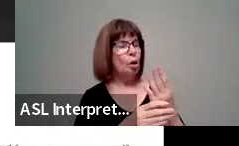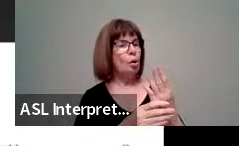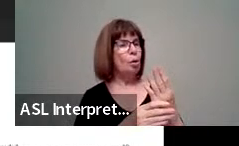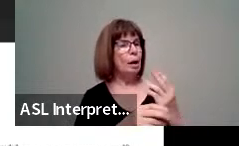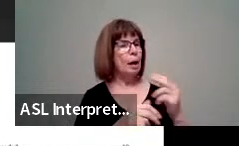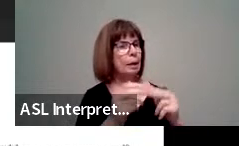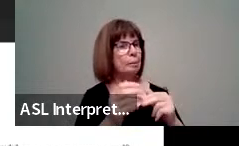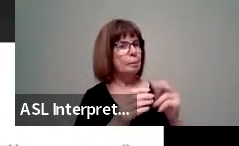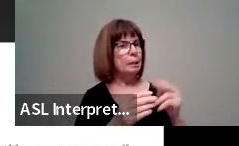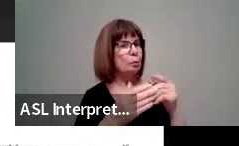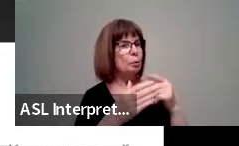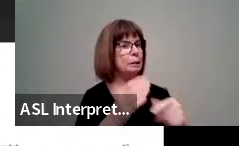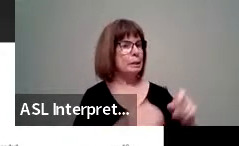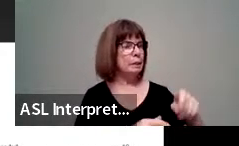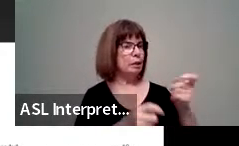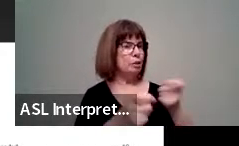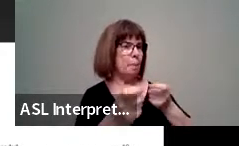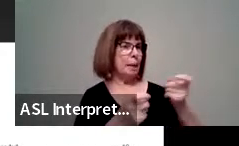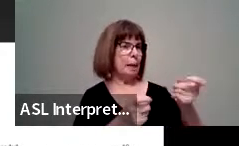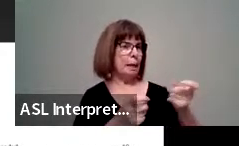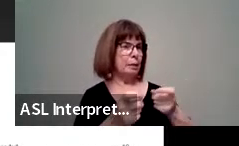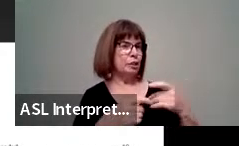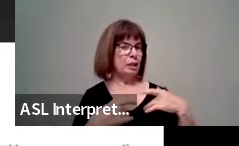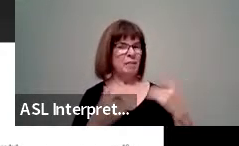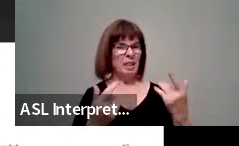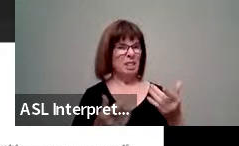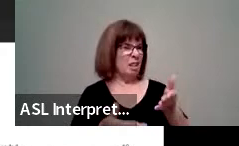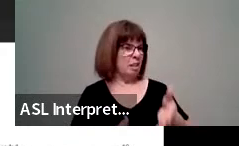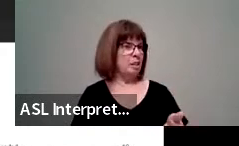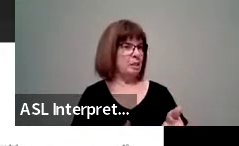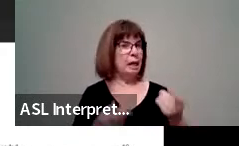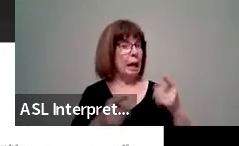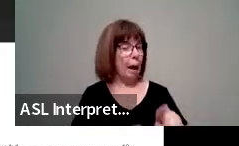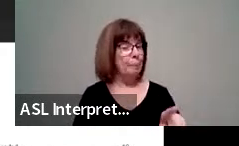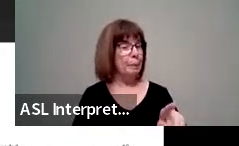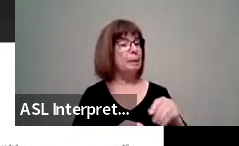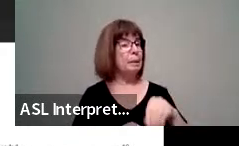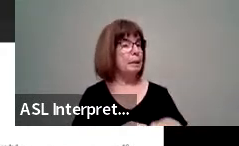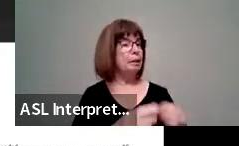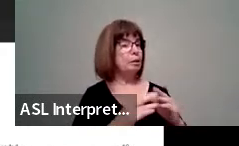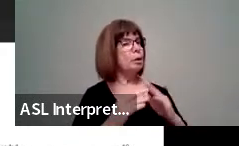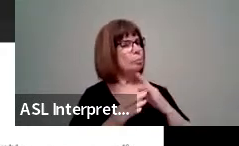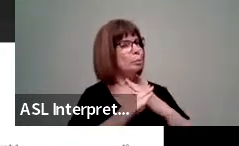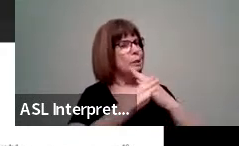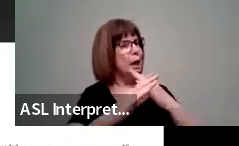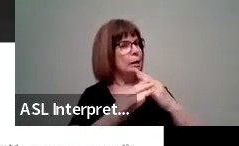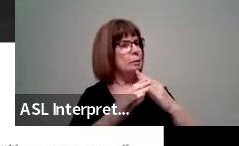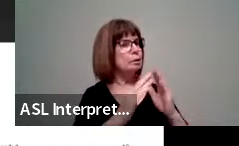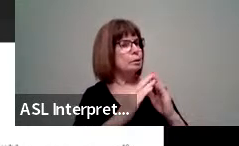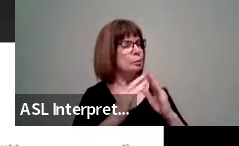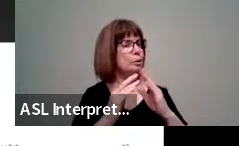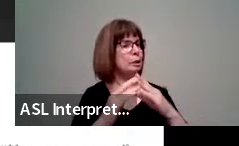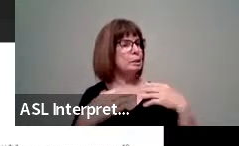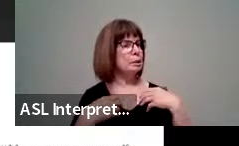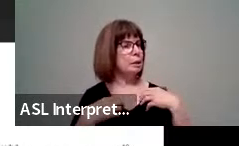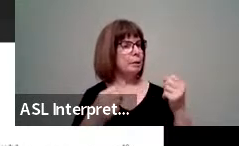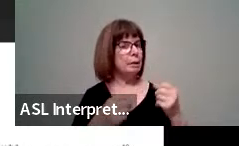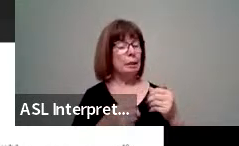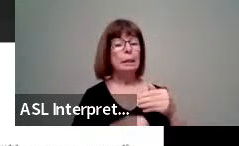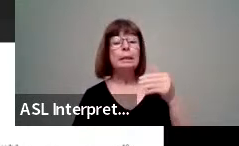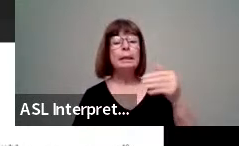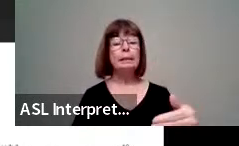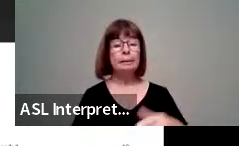that's really necessary to manage events like this that happen in our community, to protect our community's health. So next